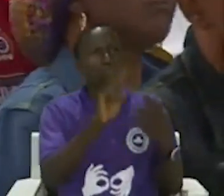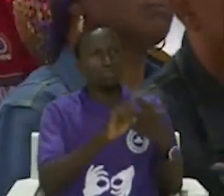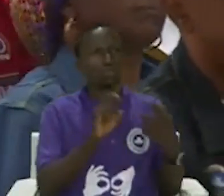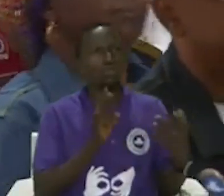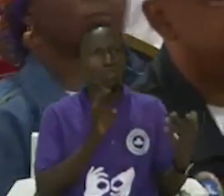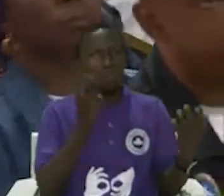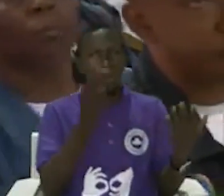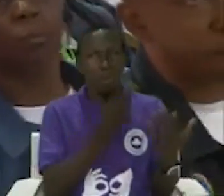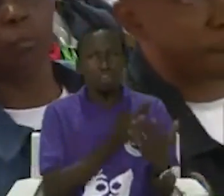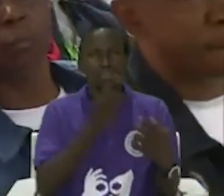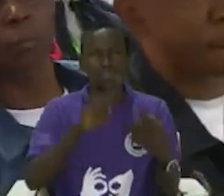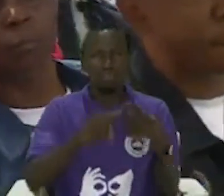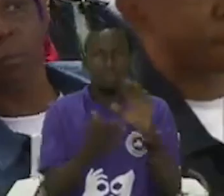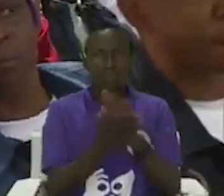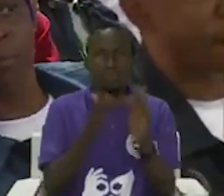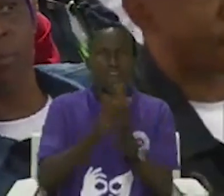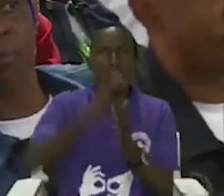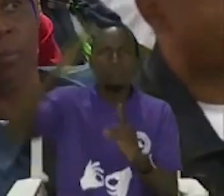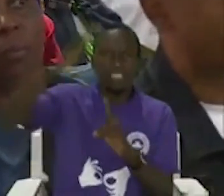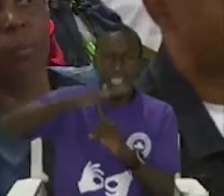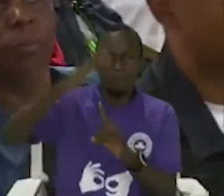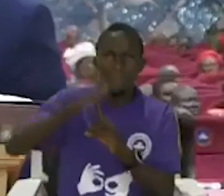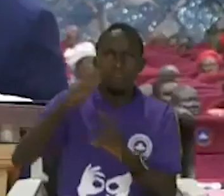mighty champions in future.